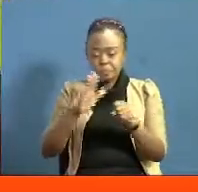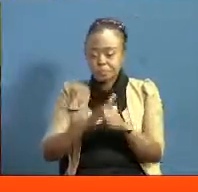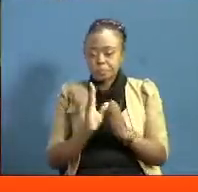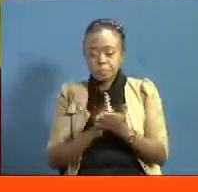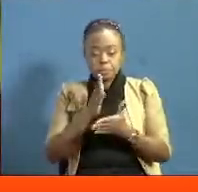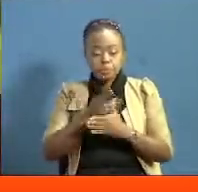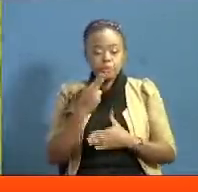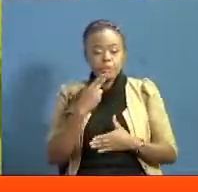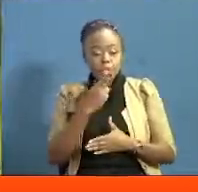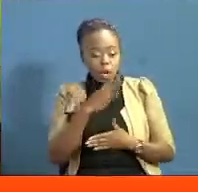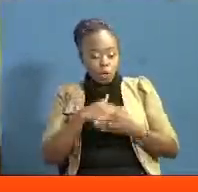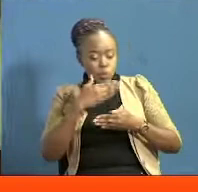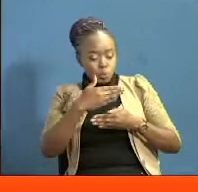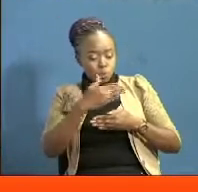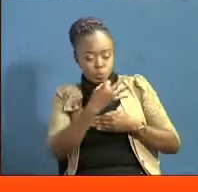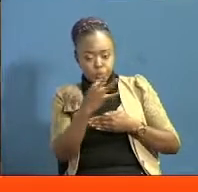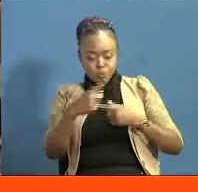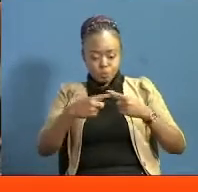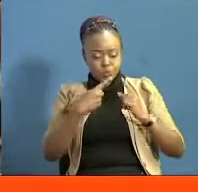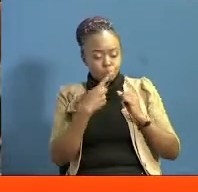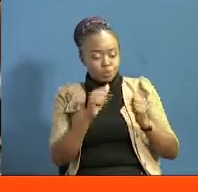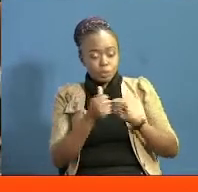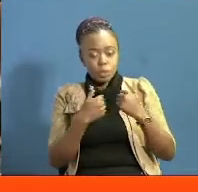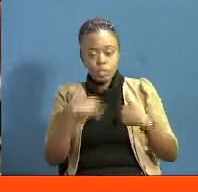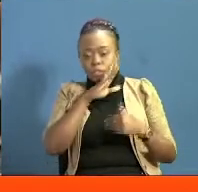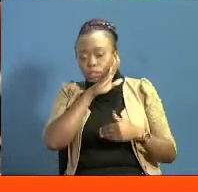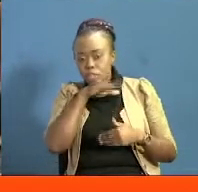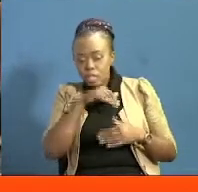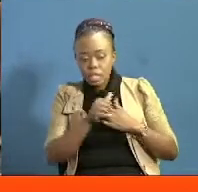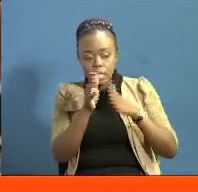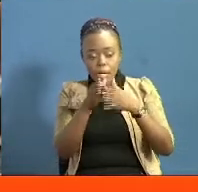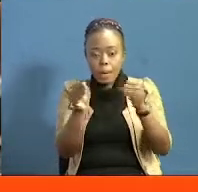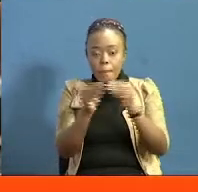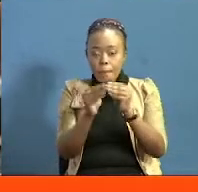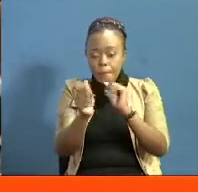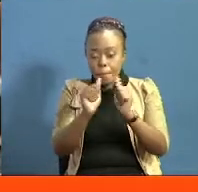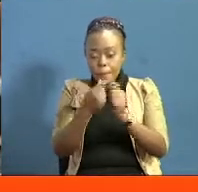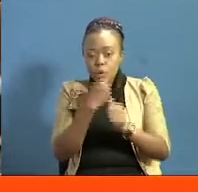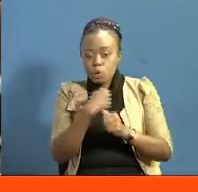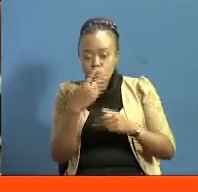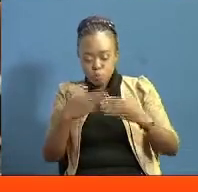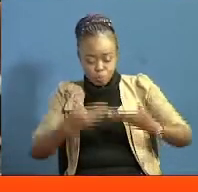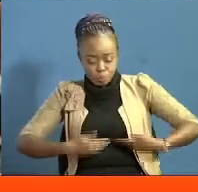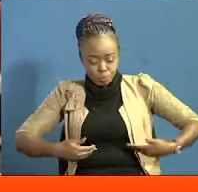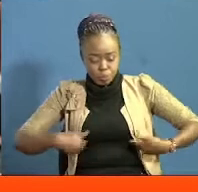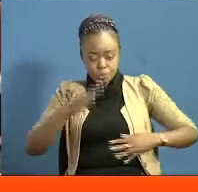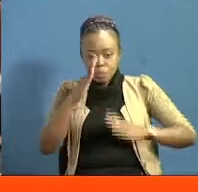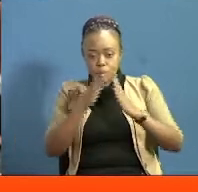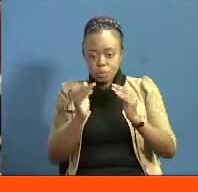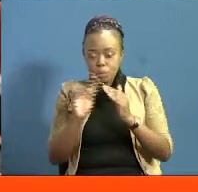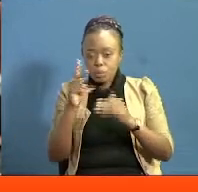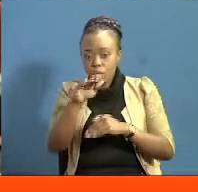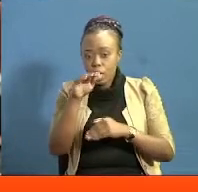ensure that they are at the forefront of the race, with ODM leader Raila Odinga meeting with youth from Mount Kenya region in quest